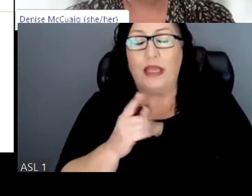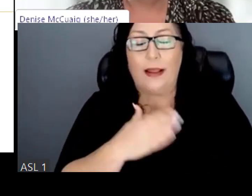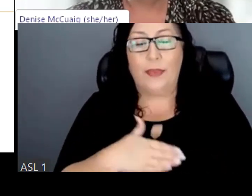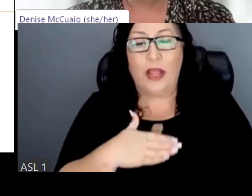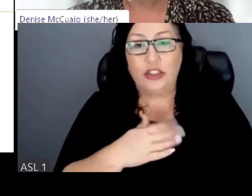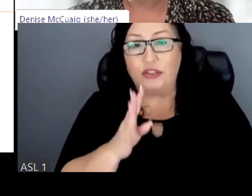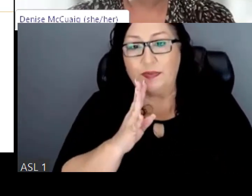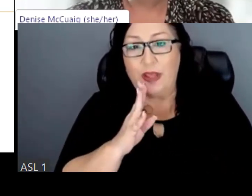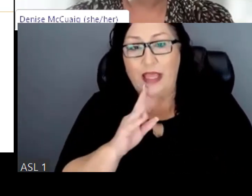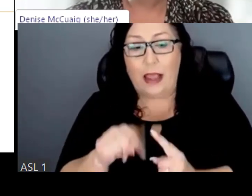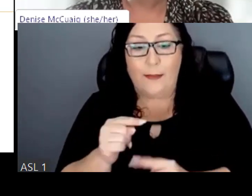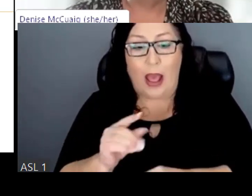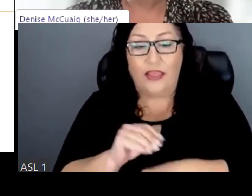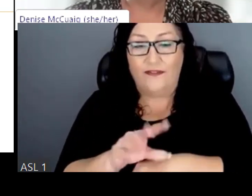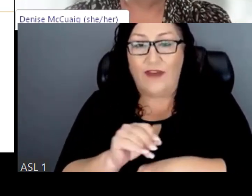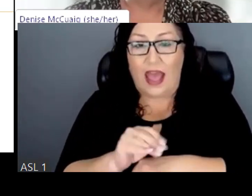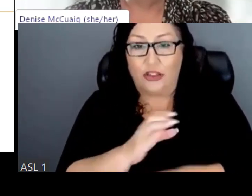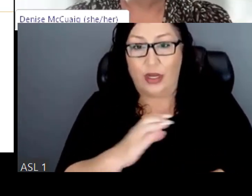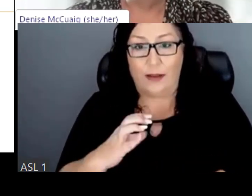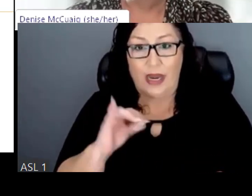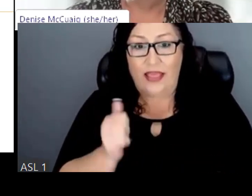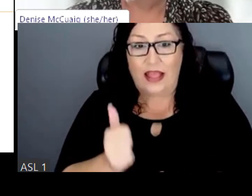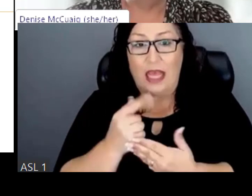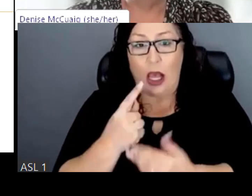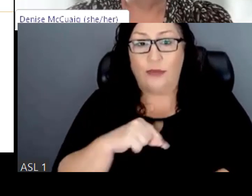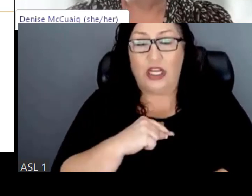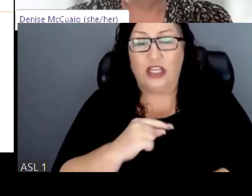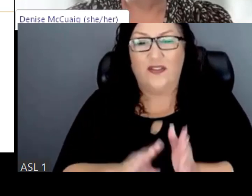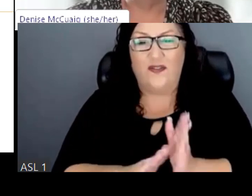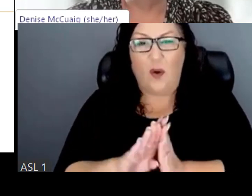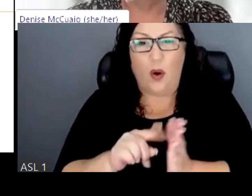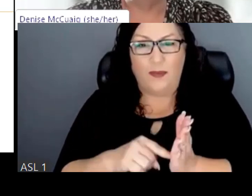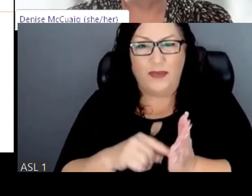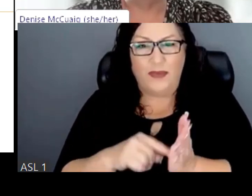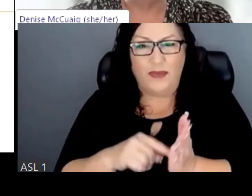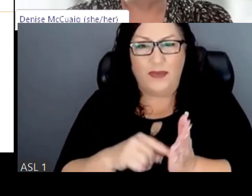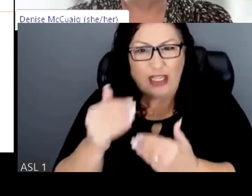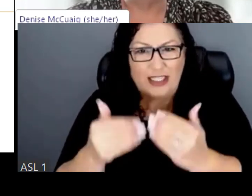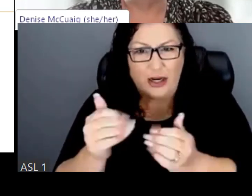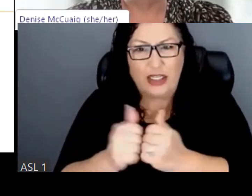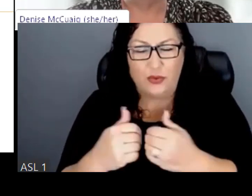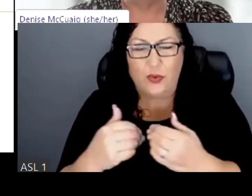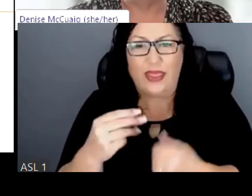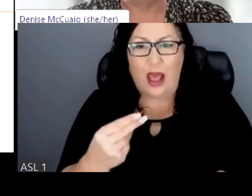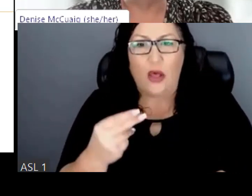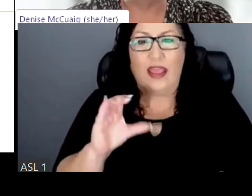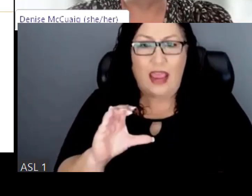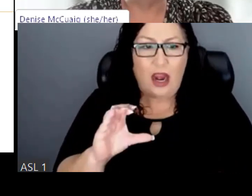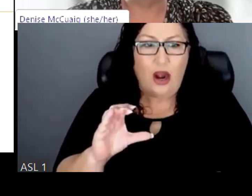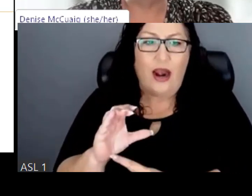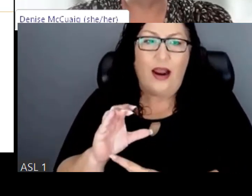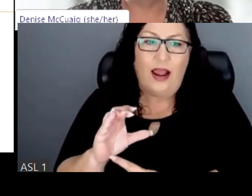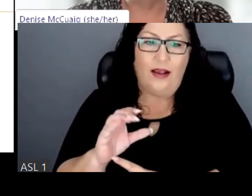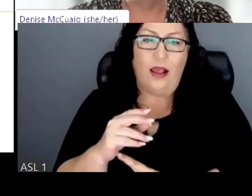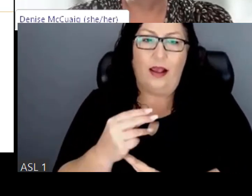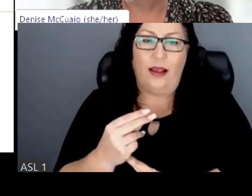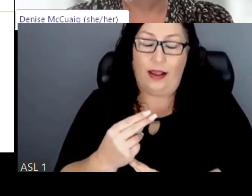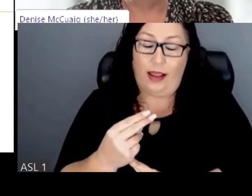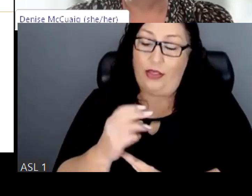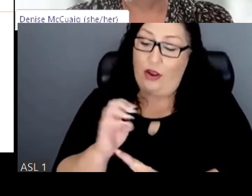the great pleasure of speaking about the advisory committee that's helped us form this learning series with Healthcare Excellence